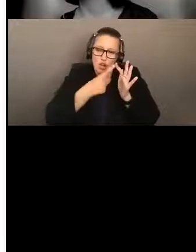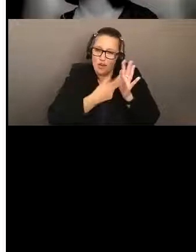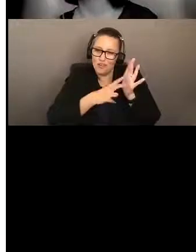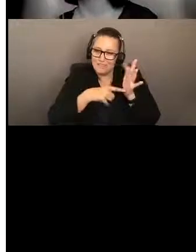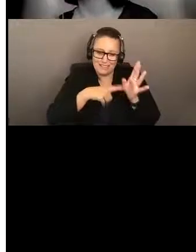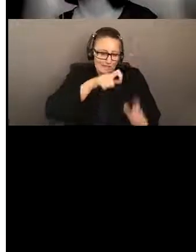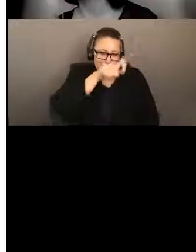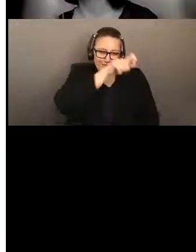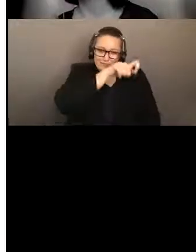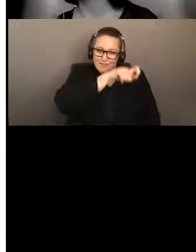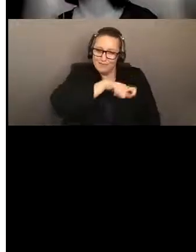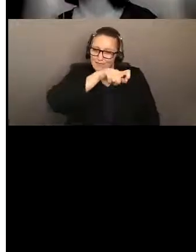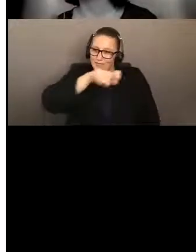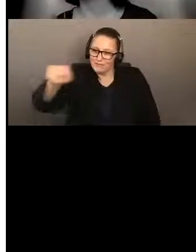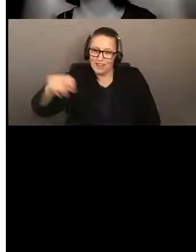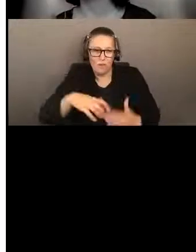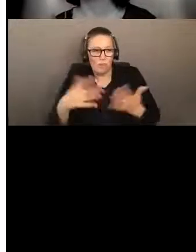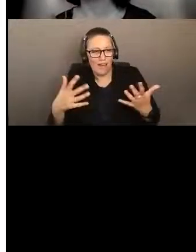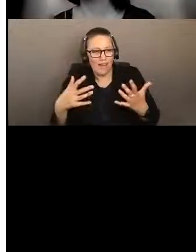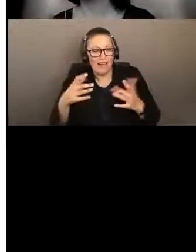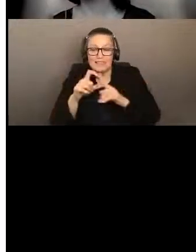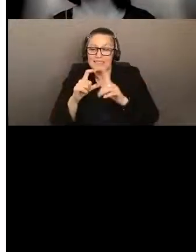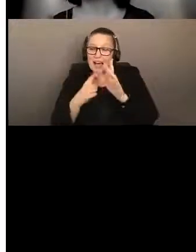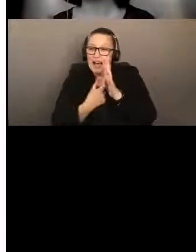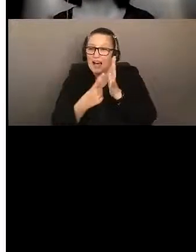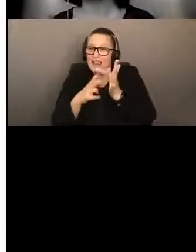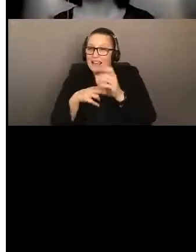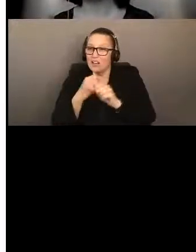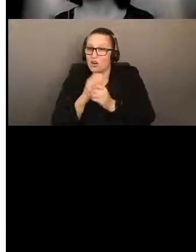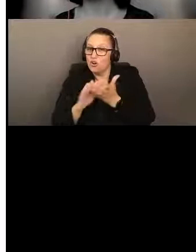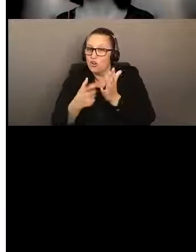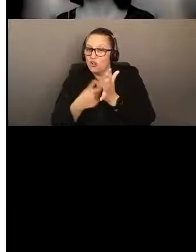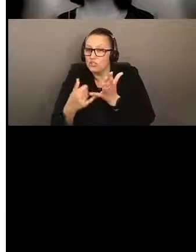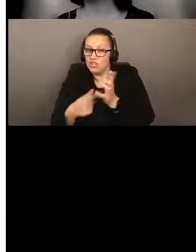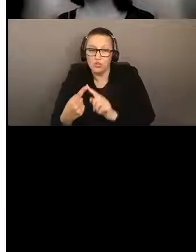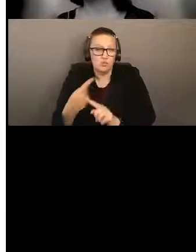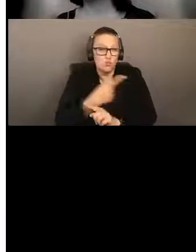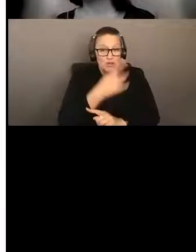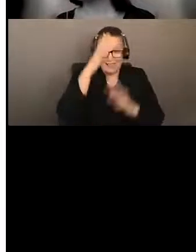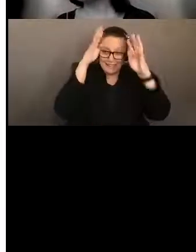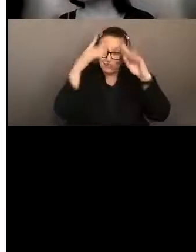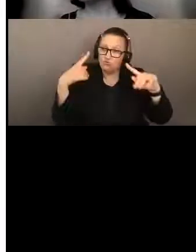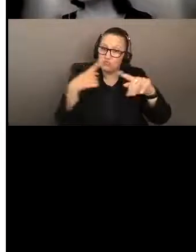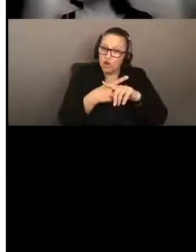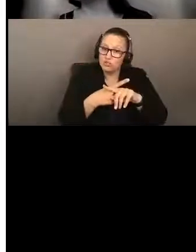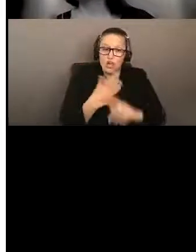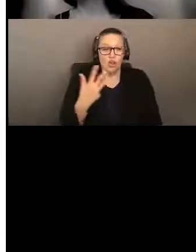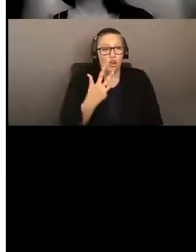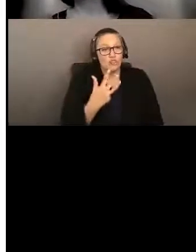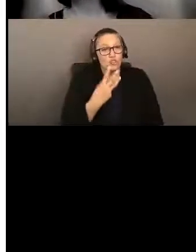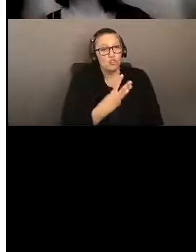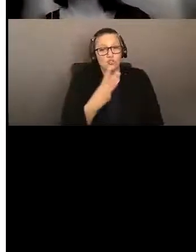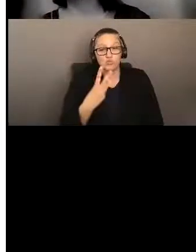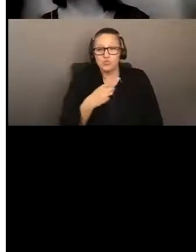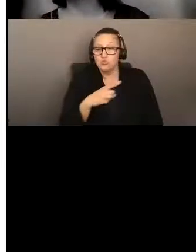pavements of Darlinghurst and King's Cross between 1932 and 1967. I wonder if you knew that